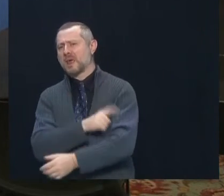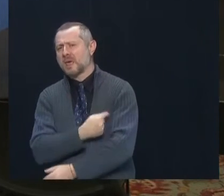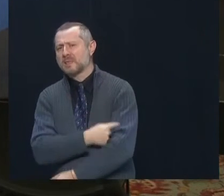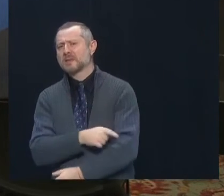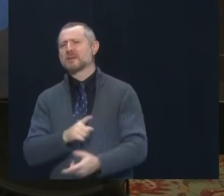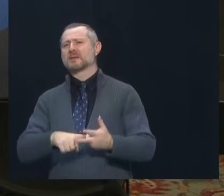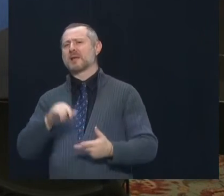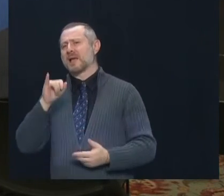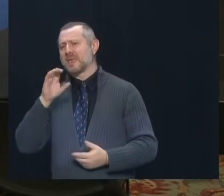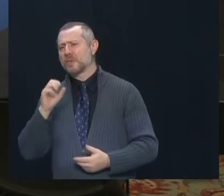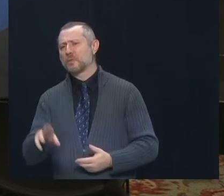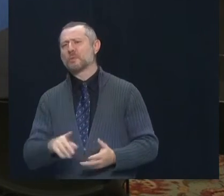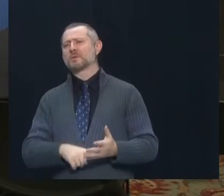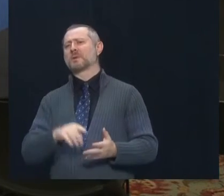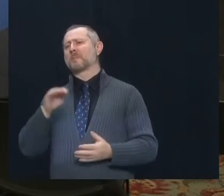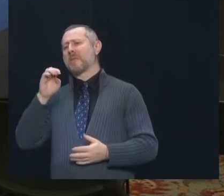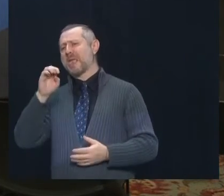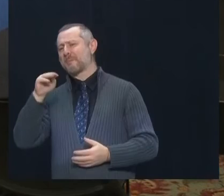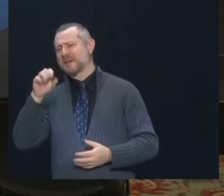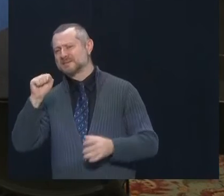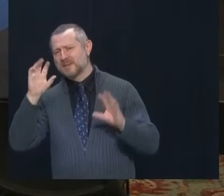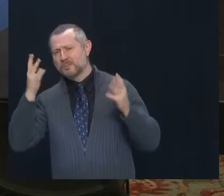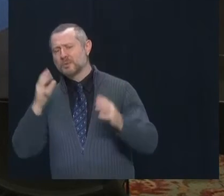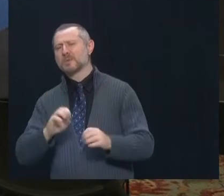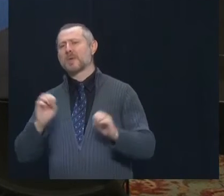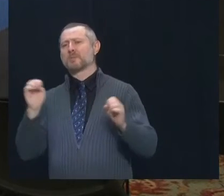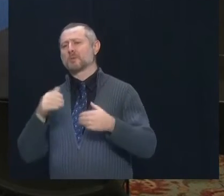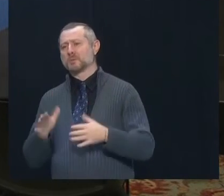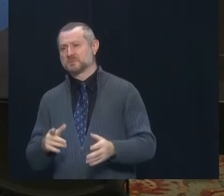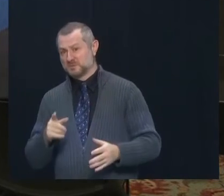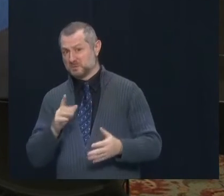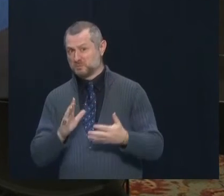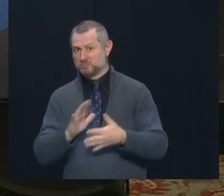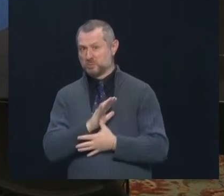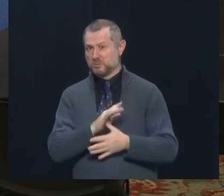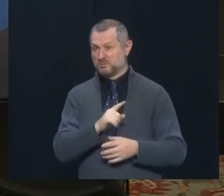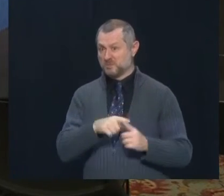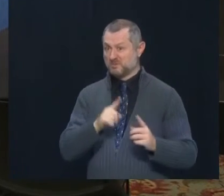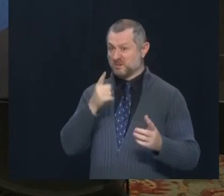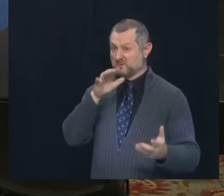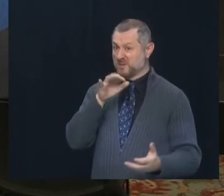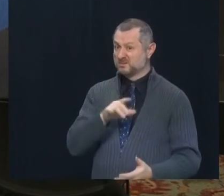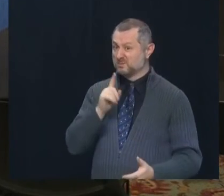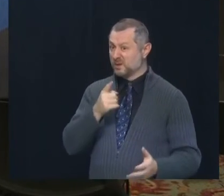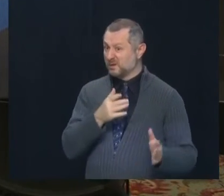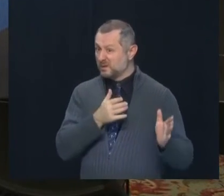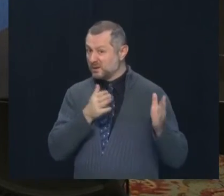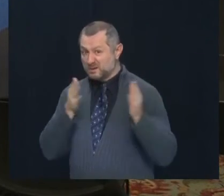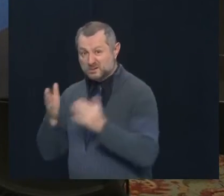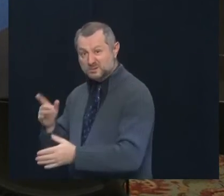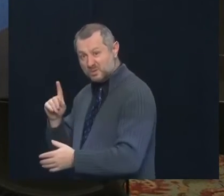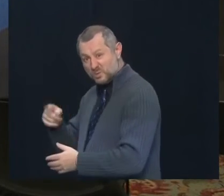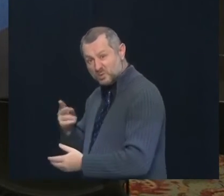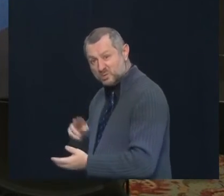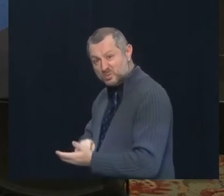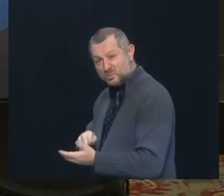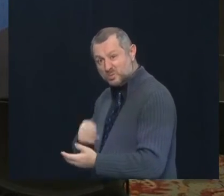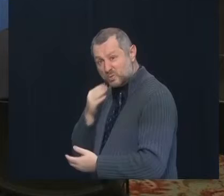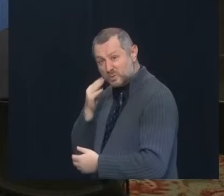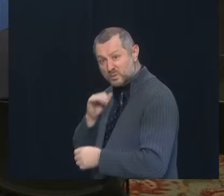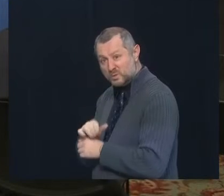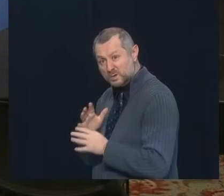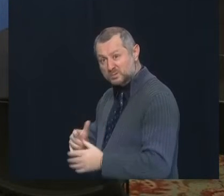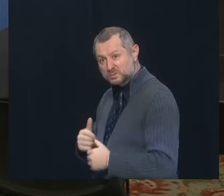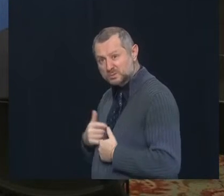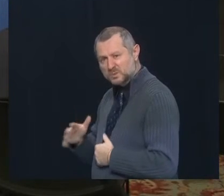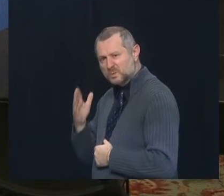are top priority. So in this first tranche, you're looking exclusively at nursing homes and workers and residents. And can you talk